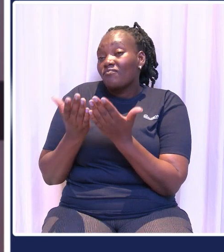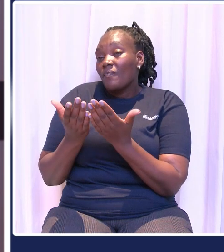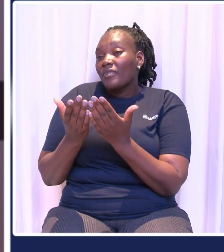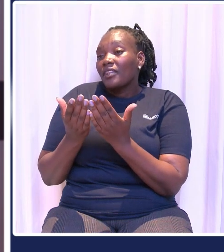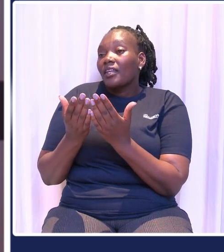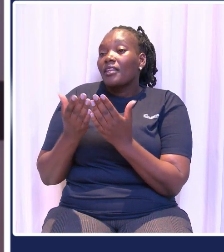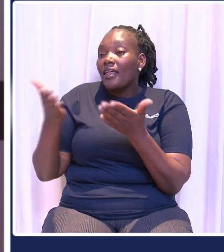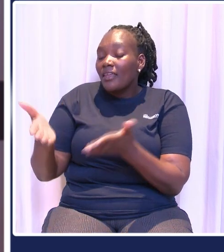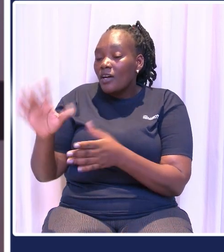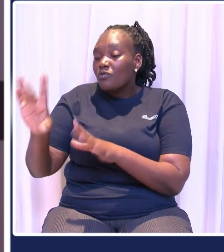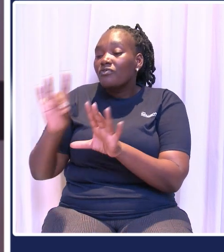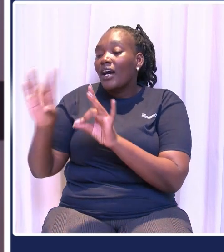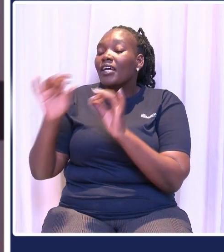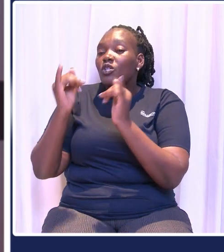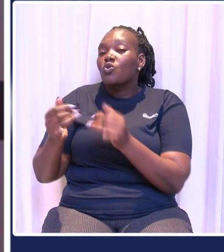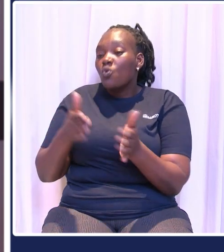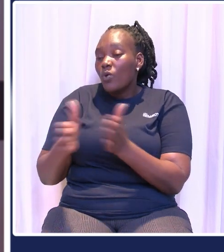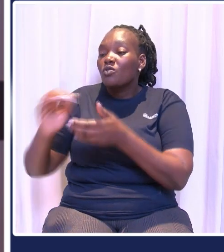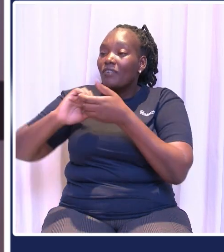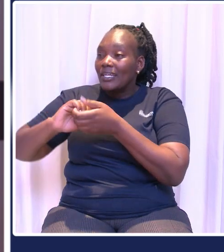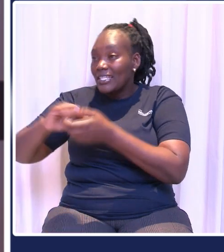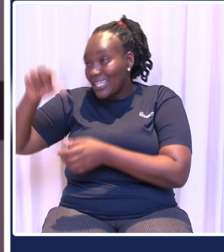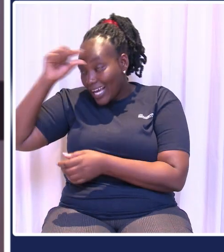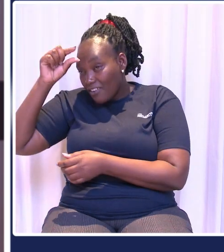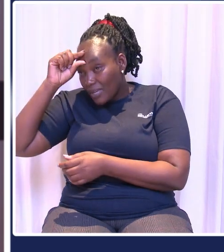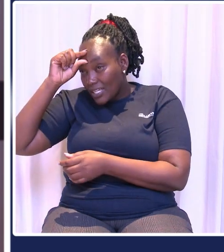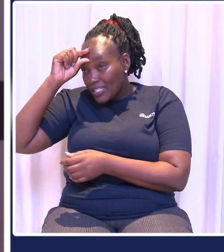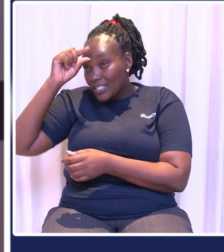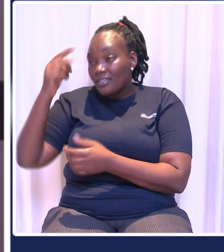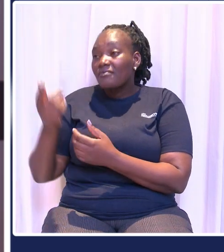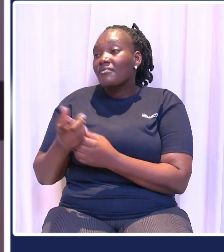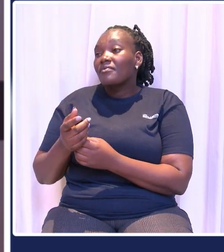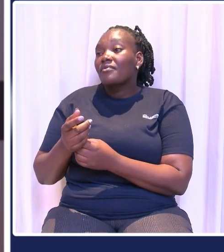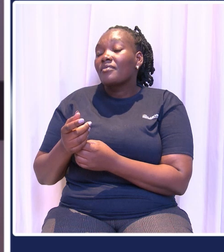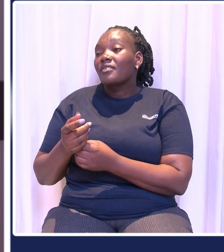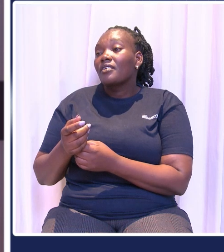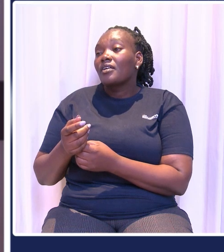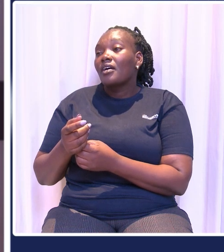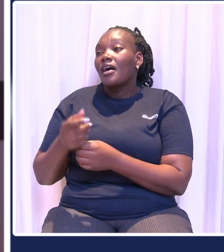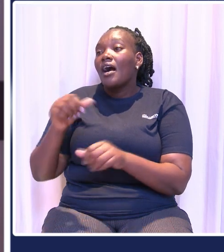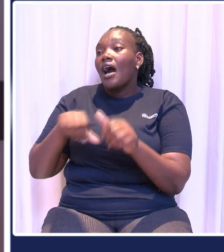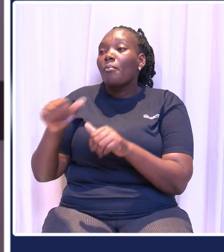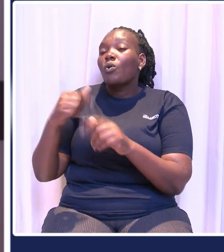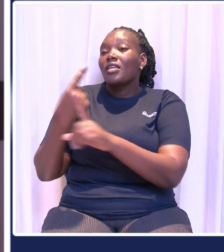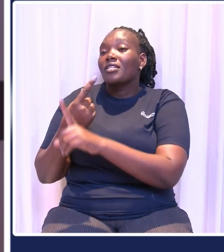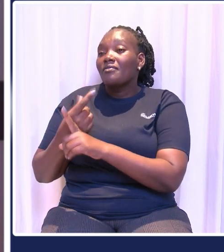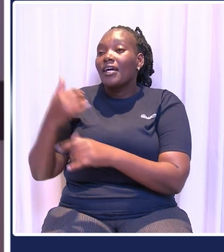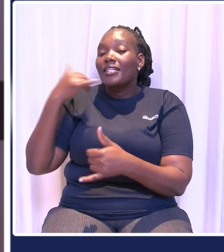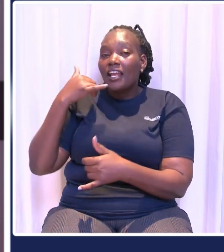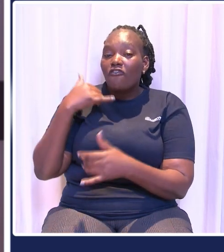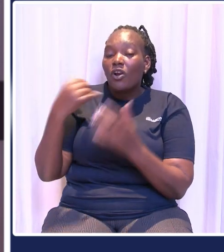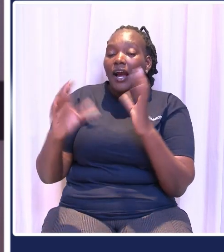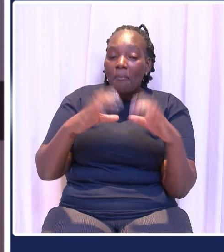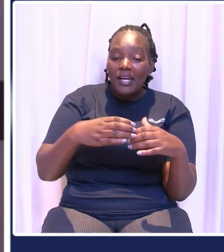they have to find new ways of engaging governments, private sector, mobile telephone companies, IT